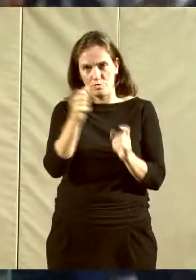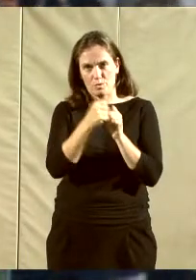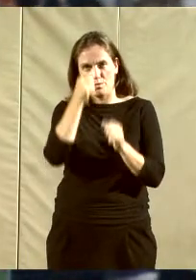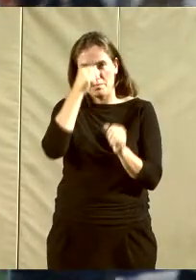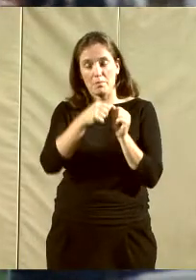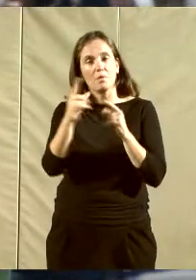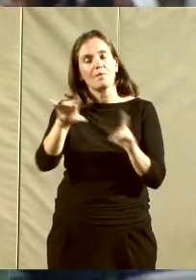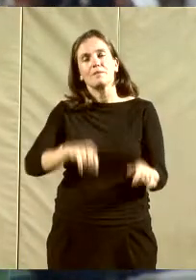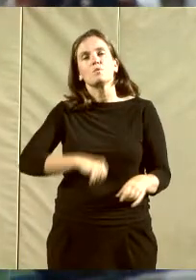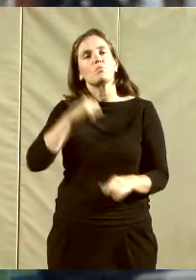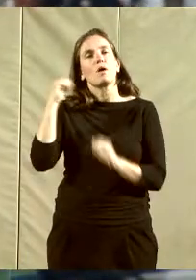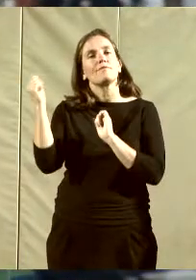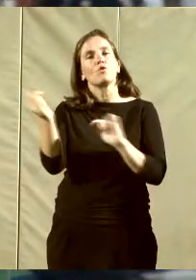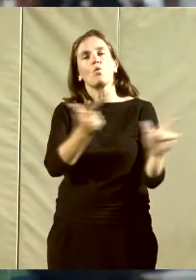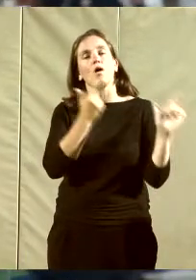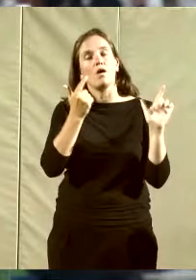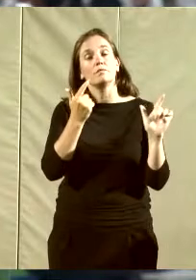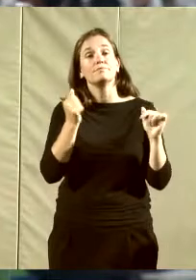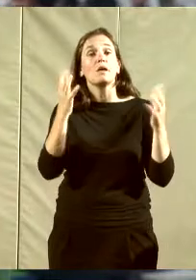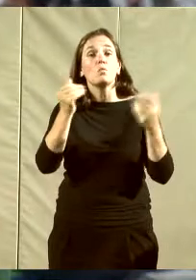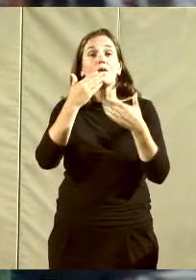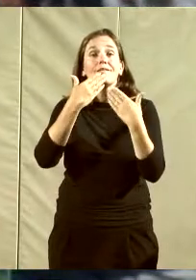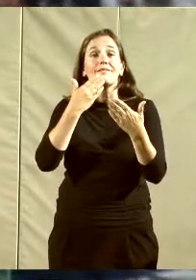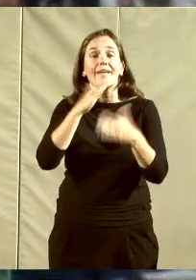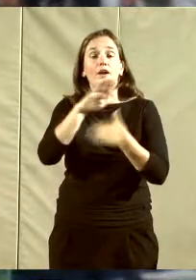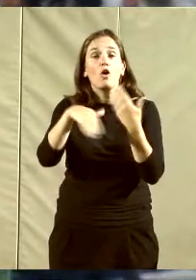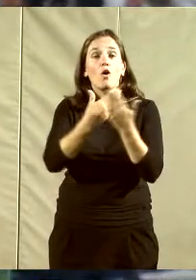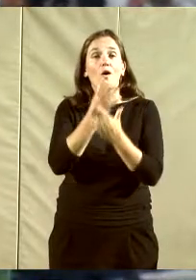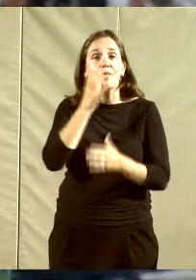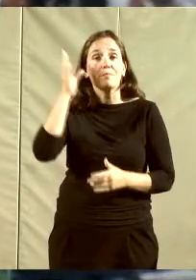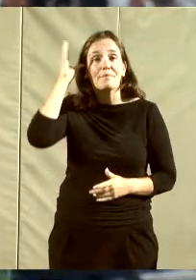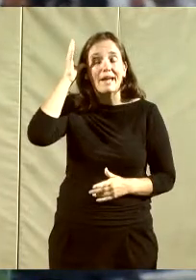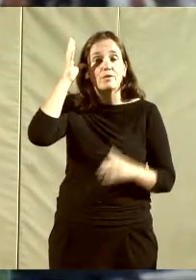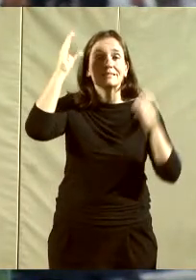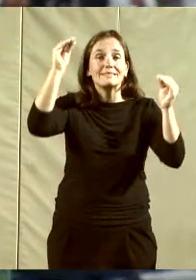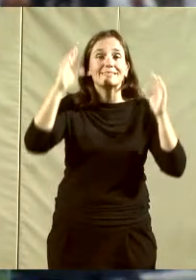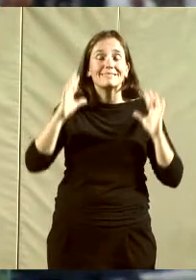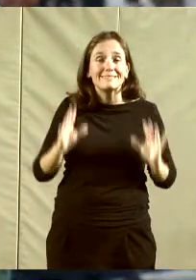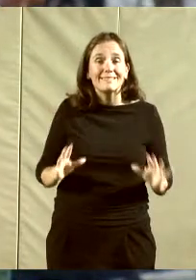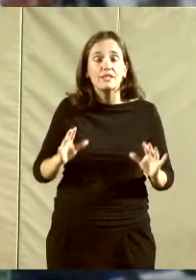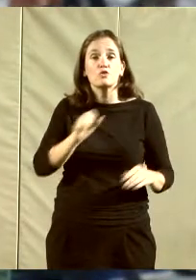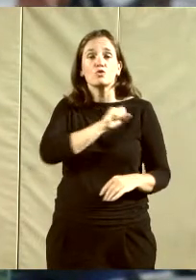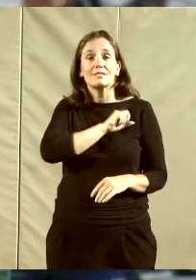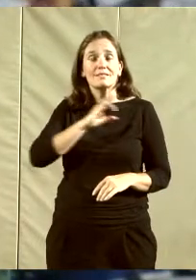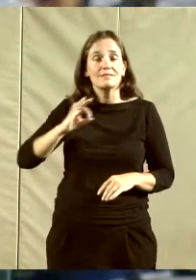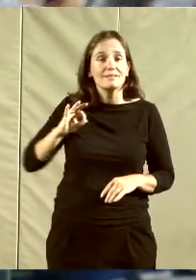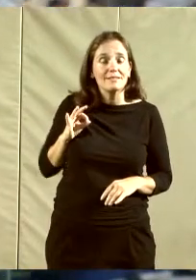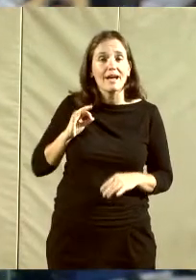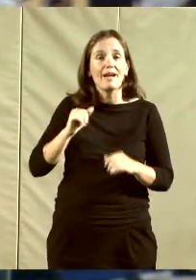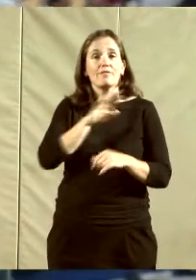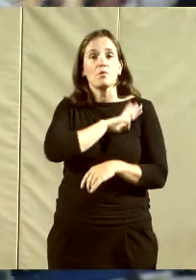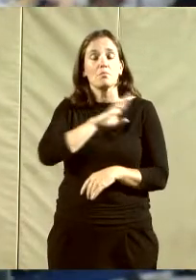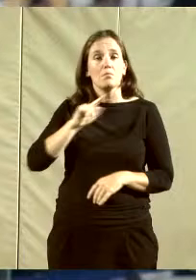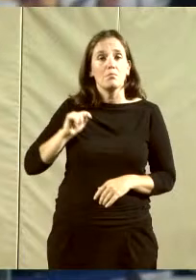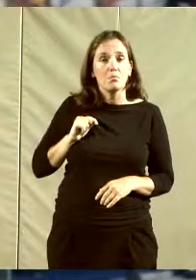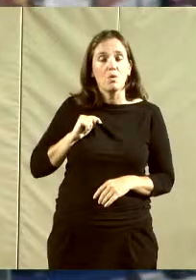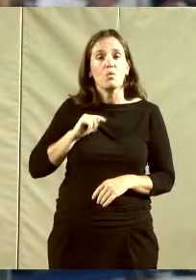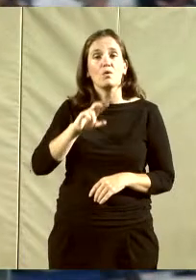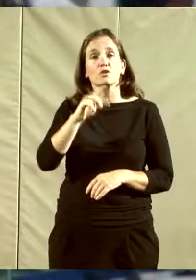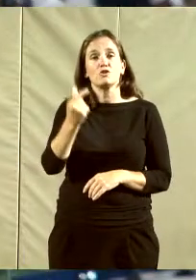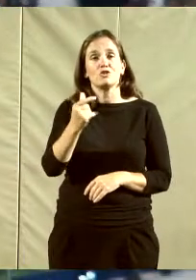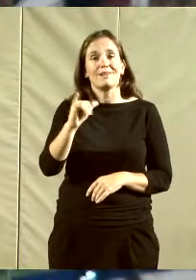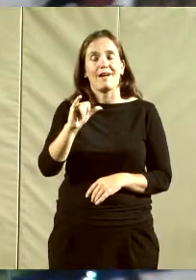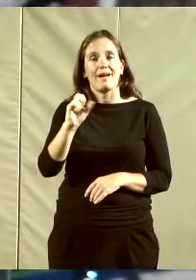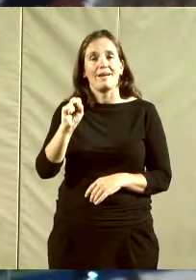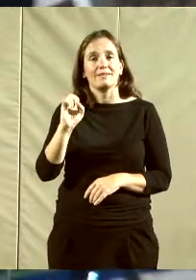so proud of you all. I want to thank all the parents, teachers, community members, board, GISD leadership for your devotion to